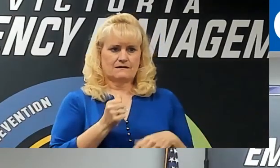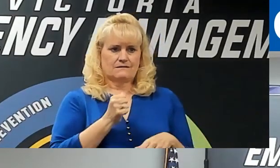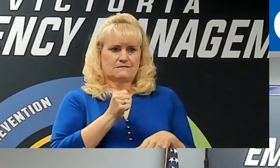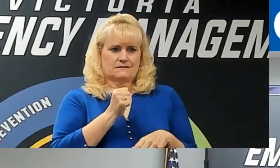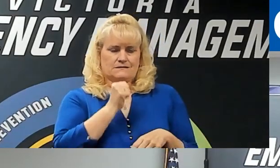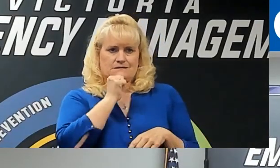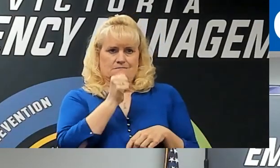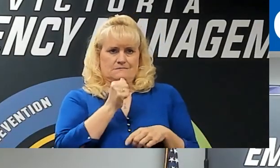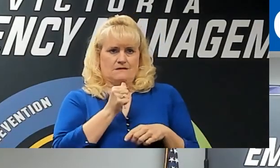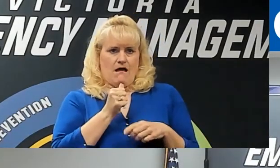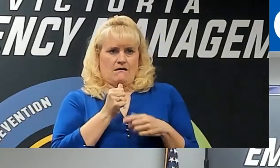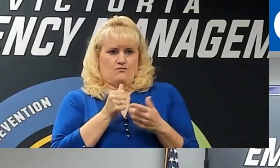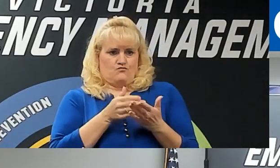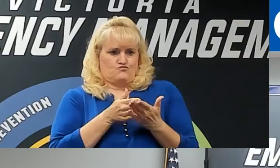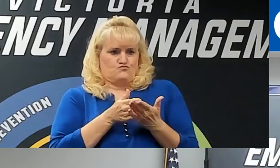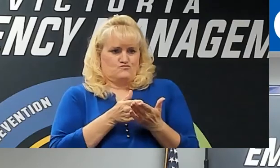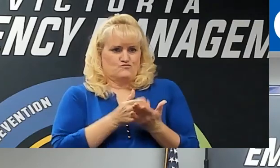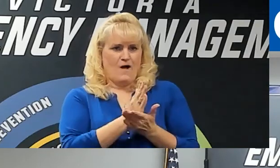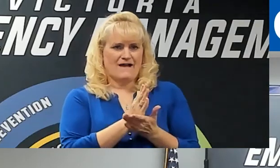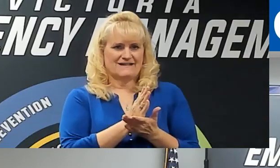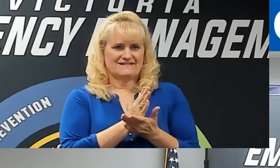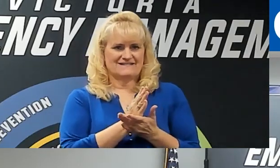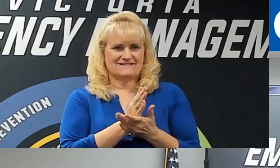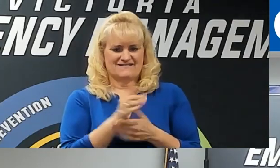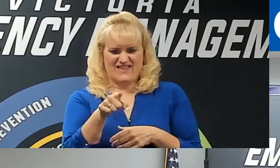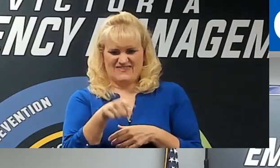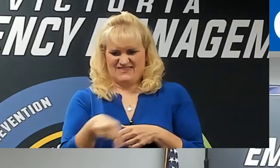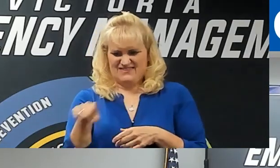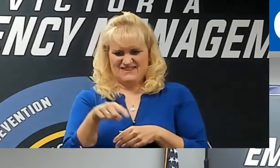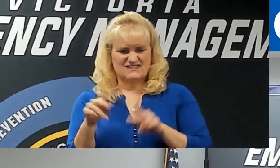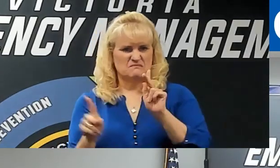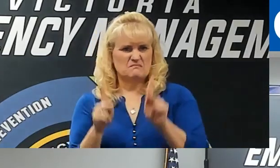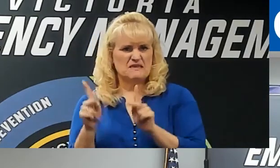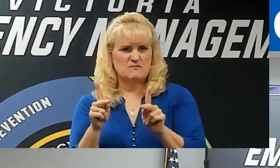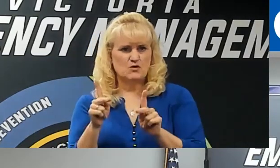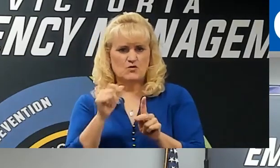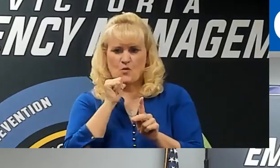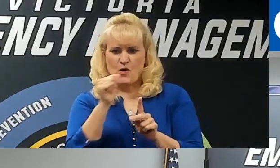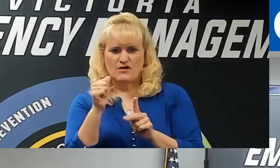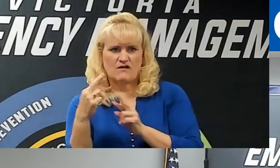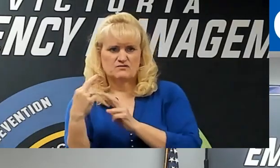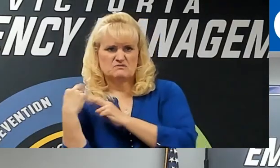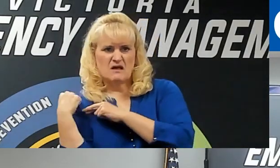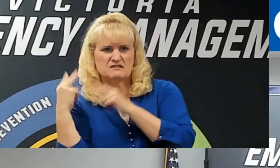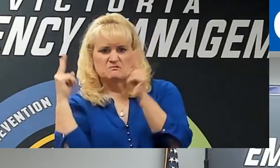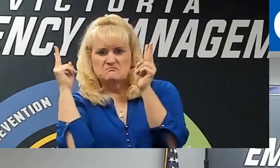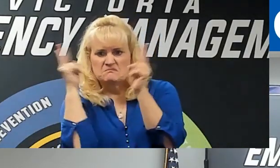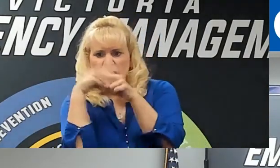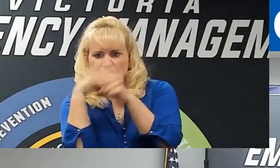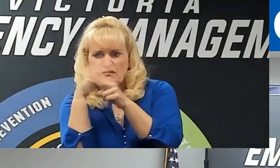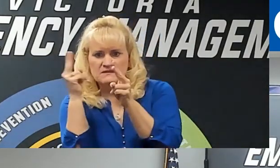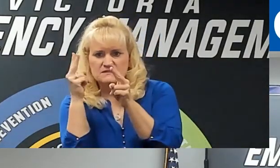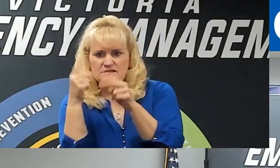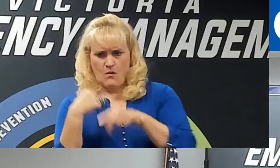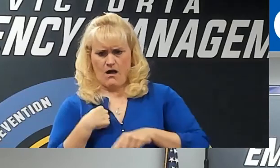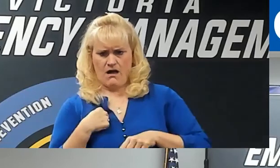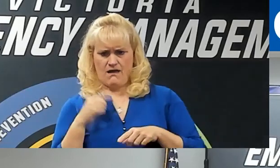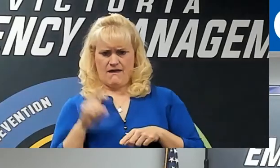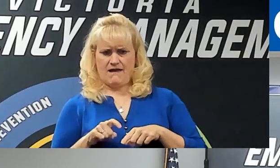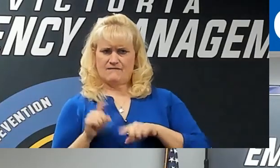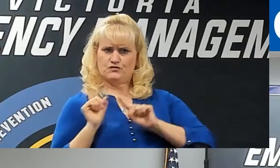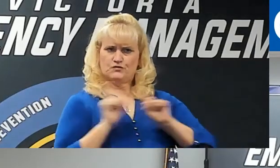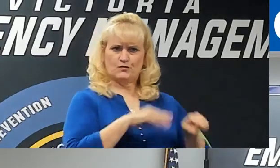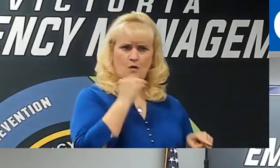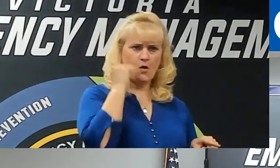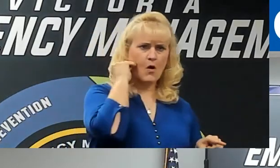right that irresponsible people who choose to be irresponsible, in essence, sentence me to house arrest. They